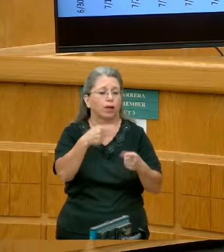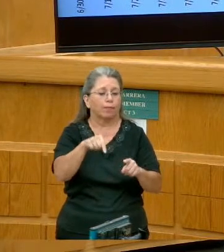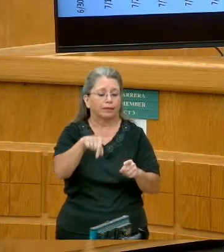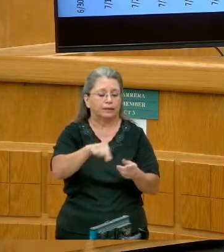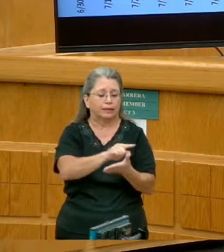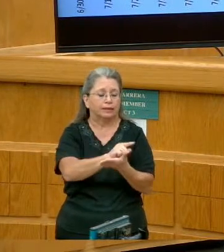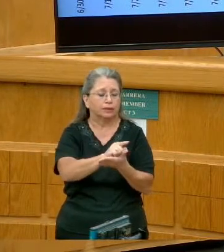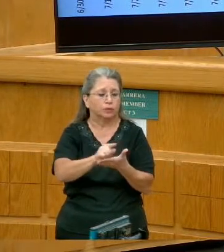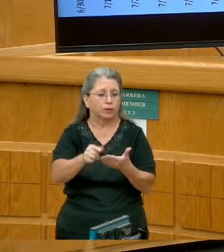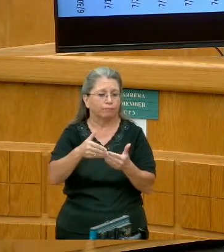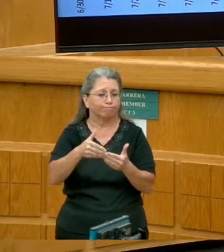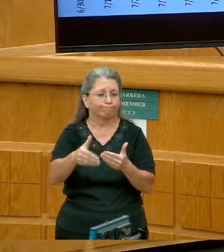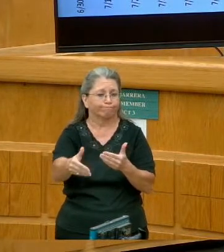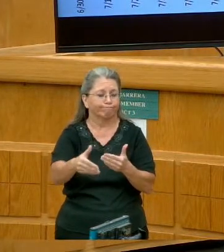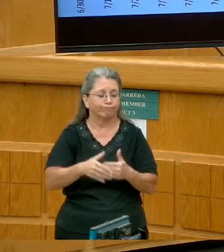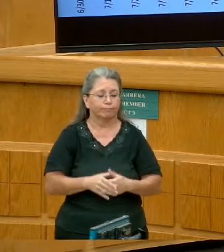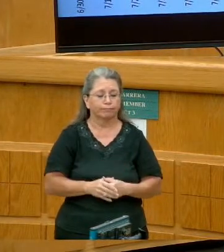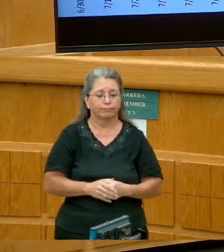week.